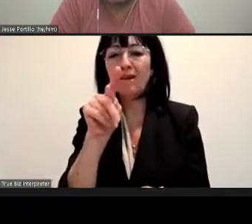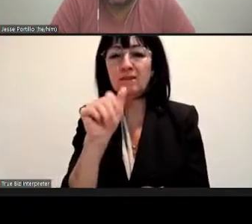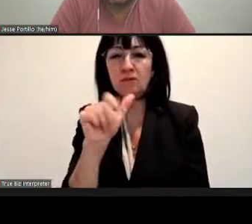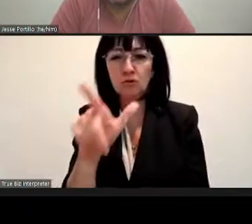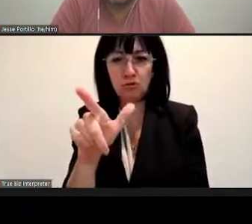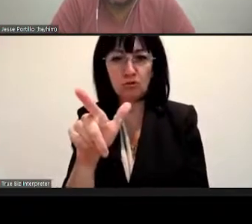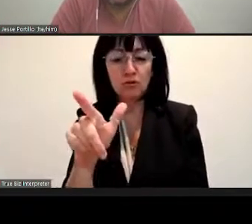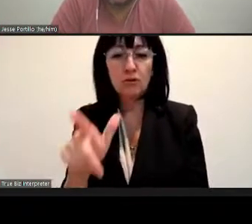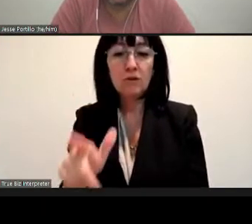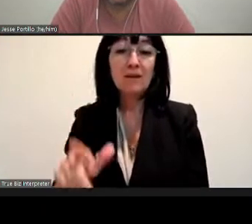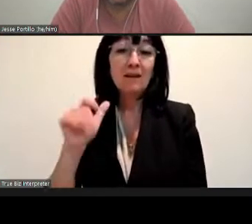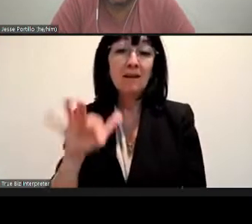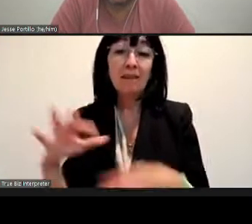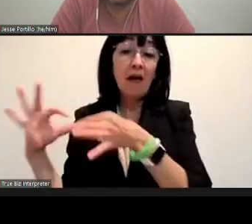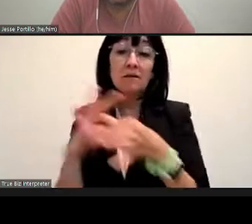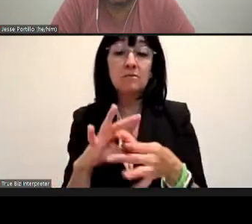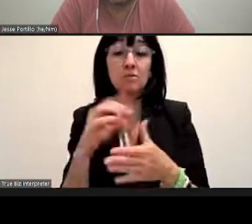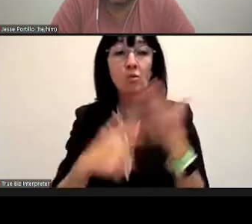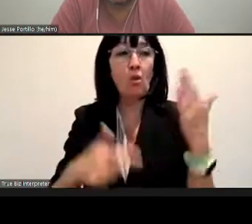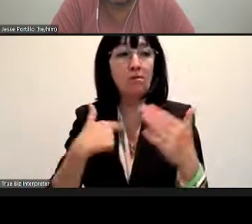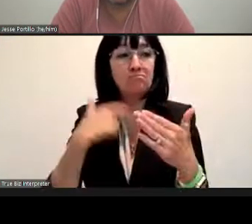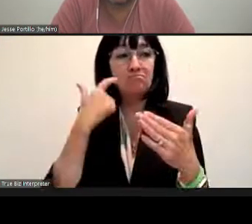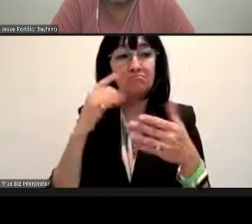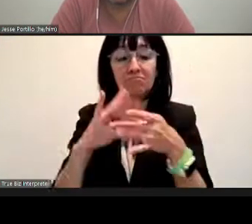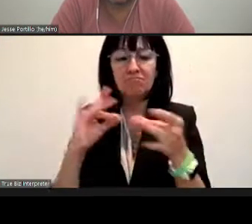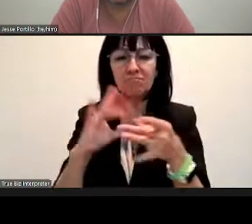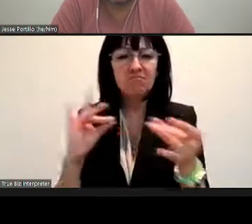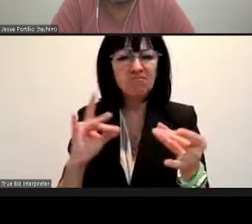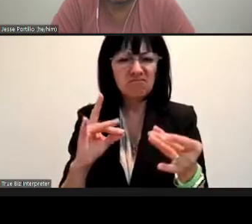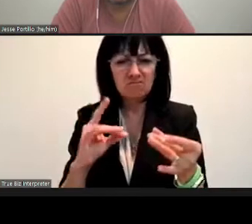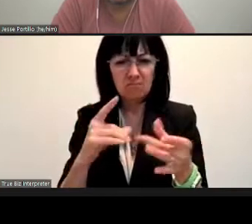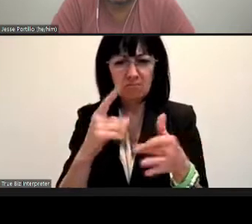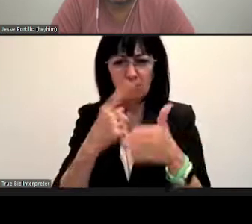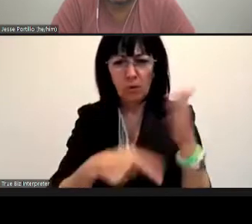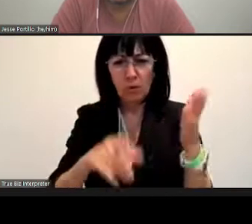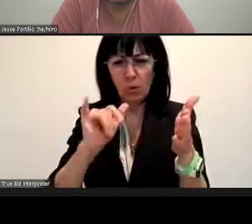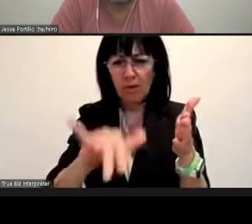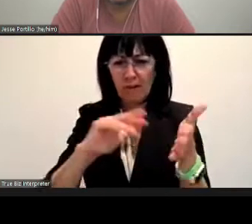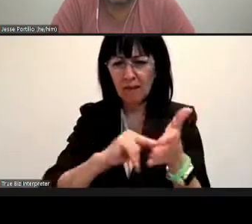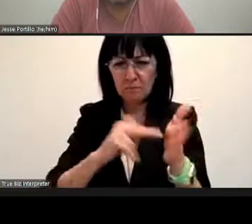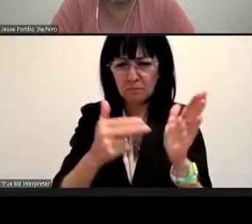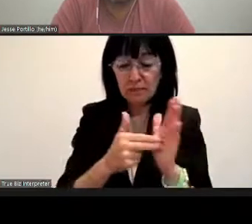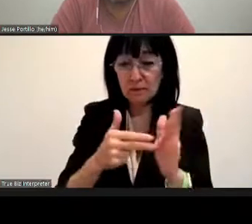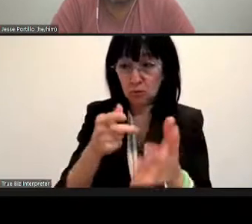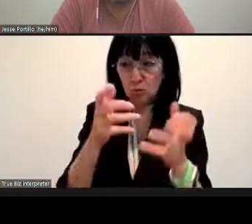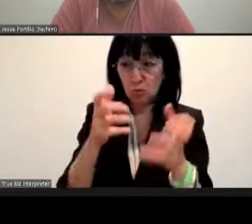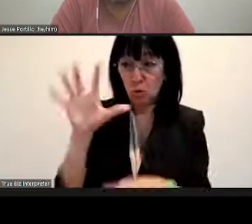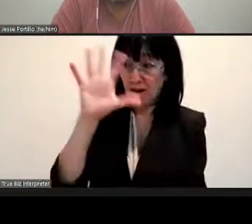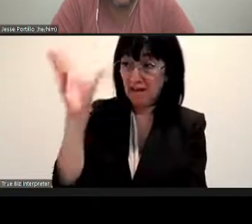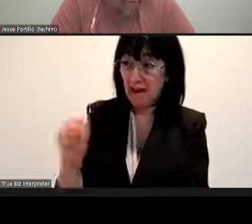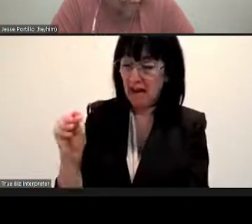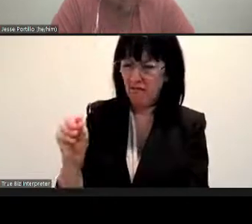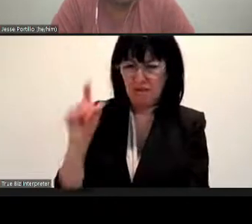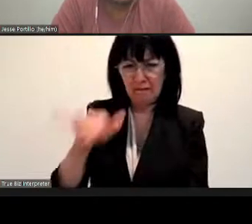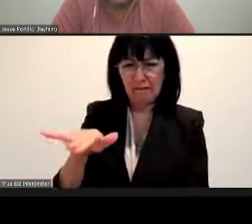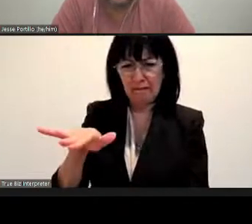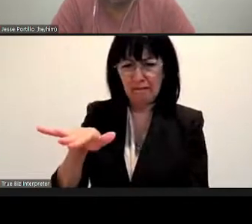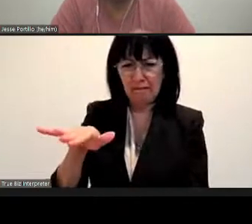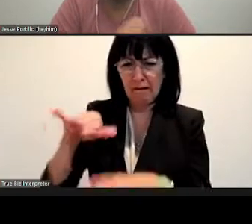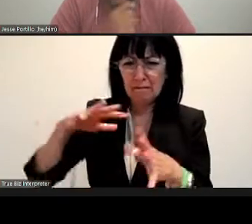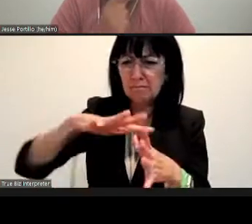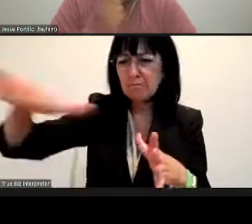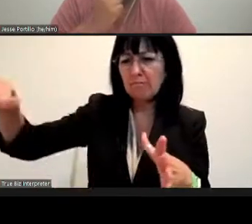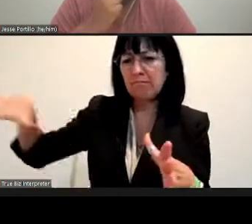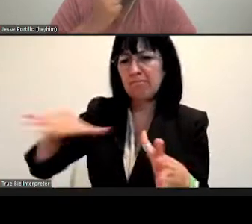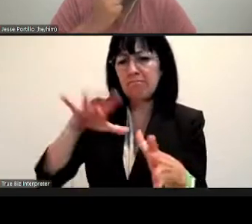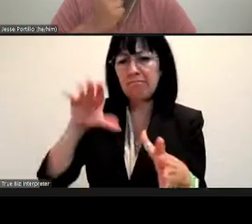I just said, what does it mean for something to be African, given that it is an entire continent with many countries, with a huge number